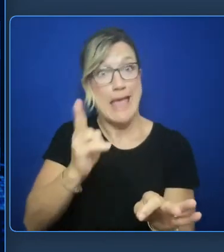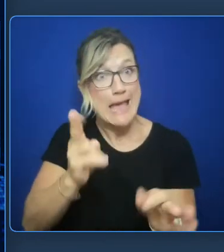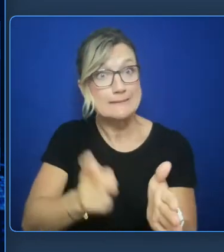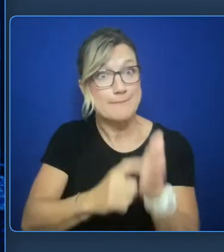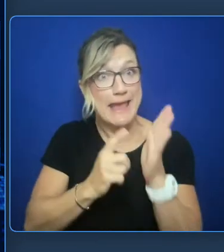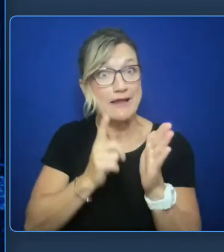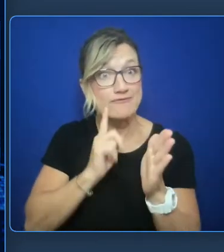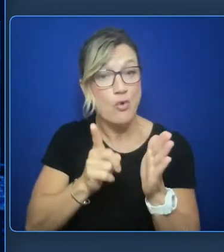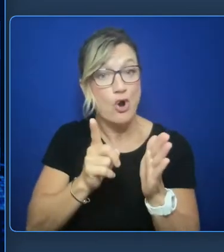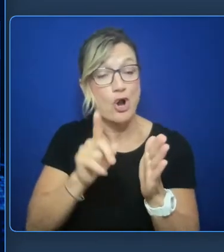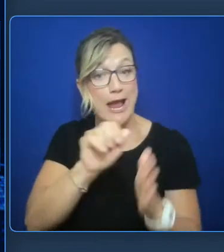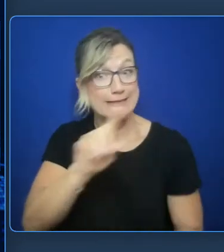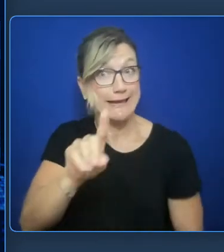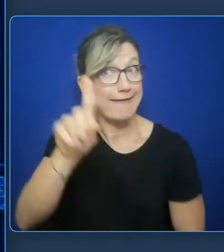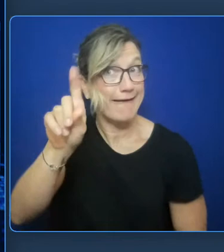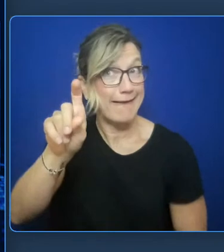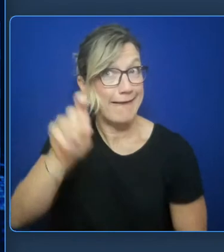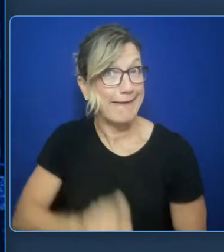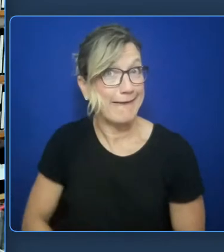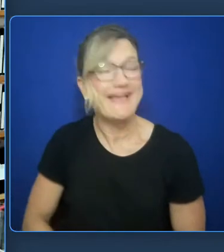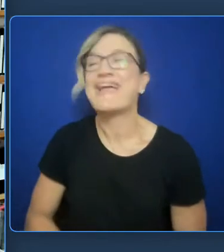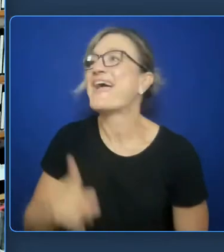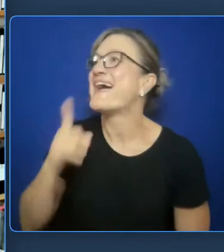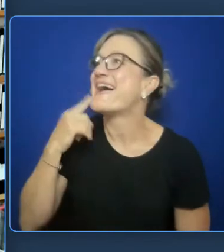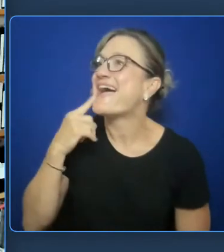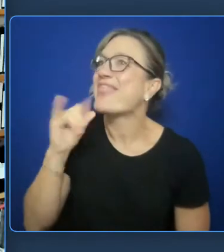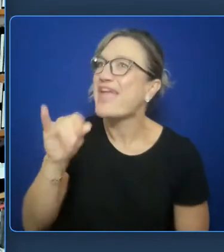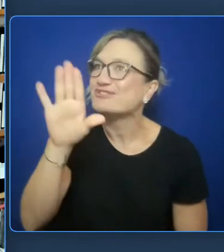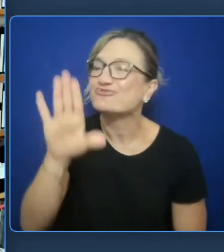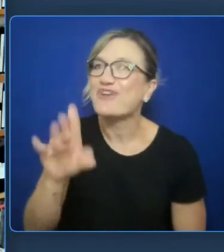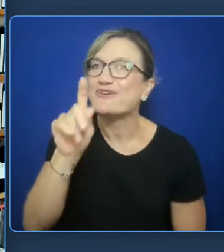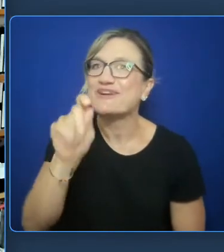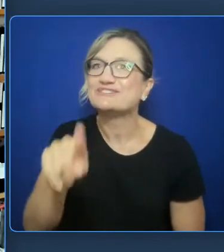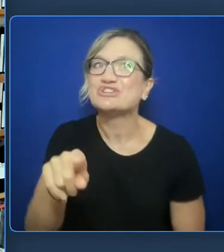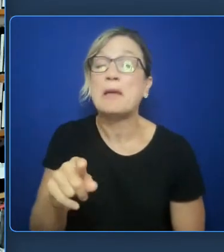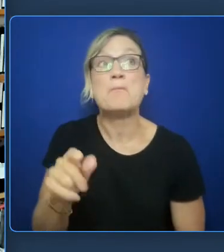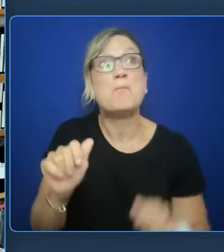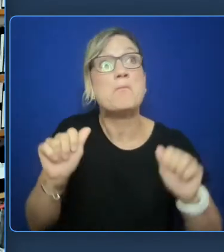audio describing? That's great.